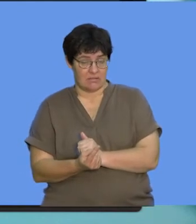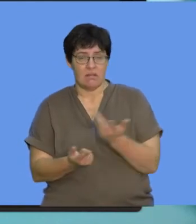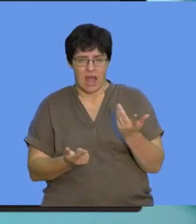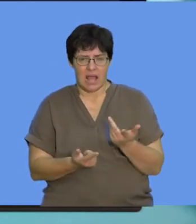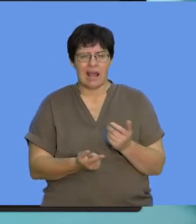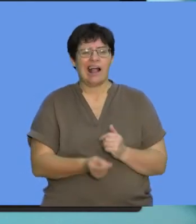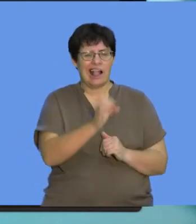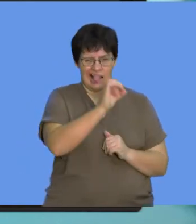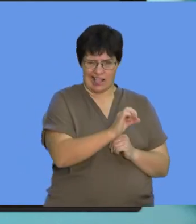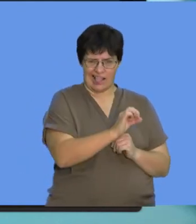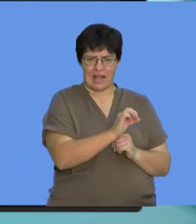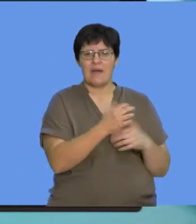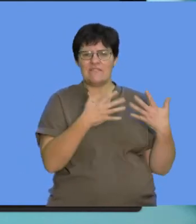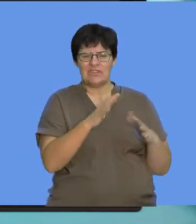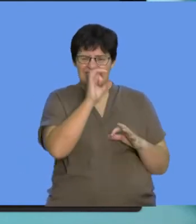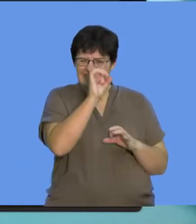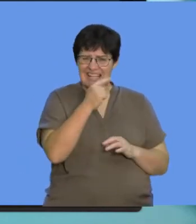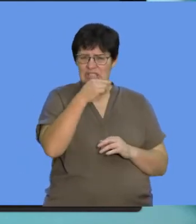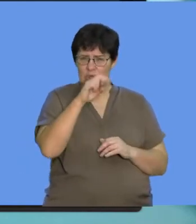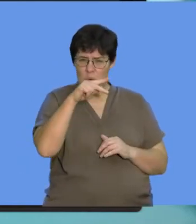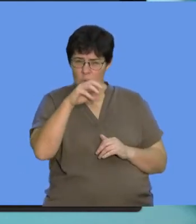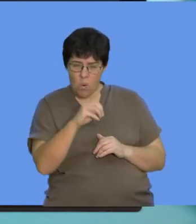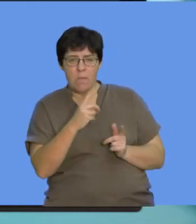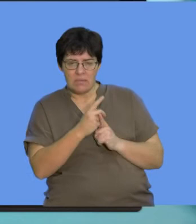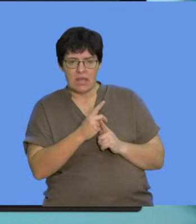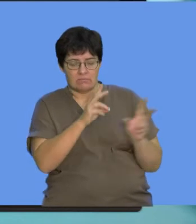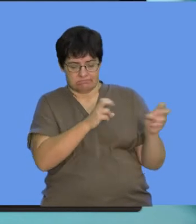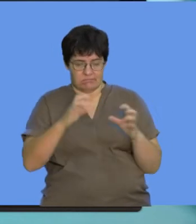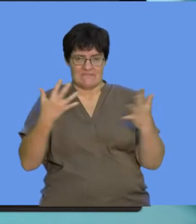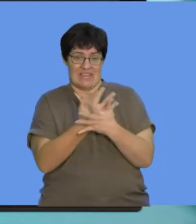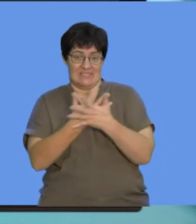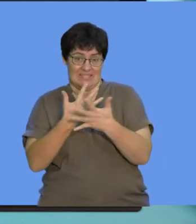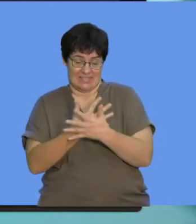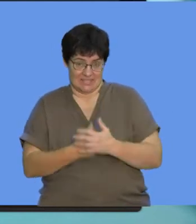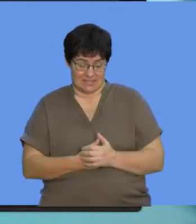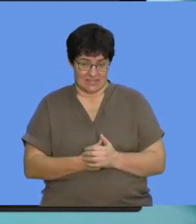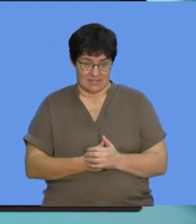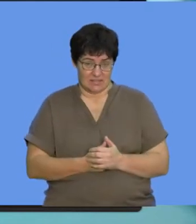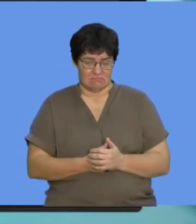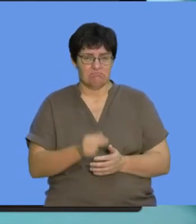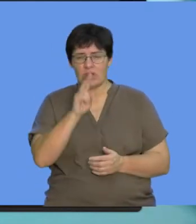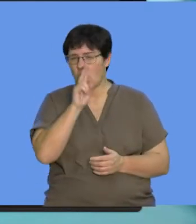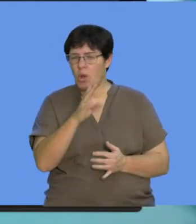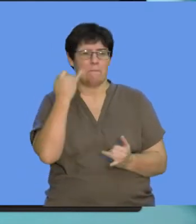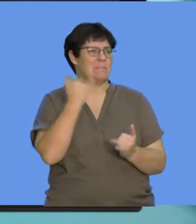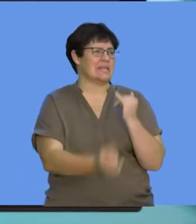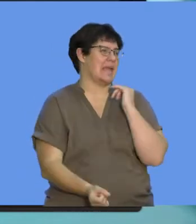smaller organisms that have a really small genome that reproduce exponentially. So if we were looking at mistakes that do happen in the process